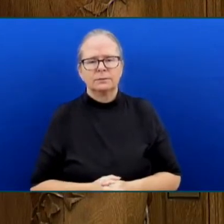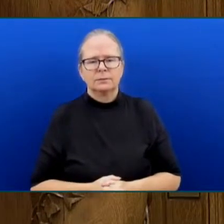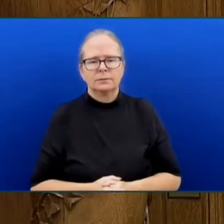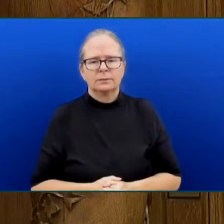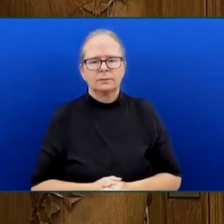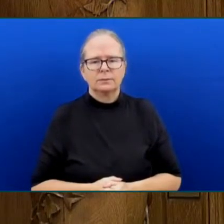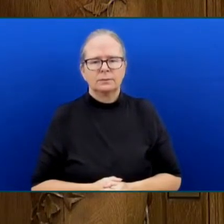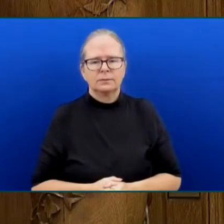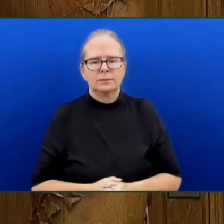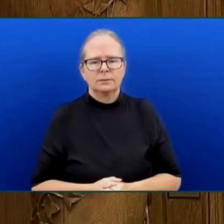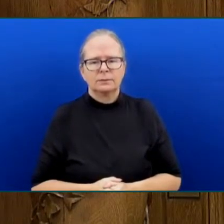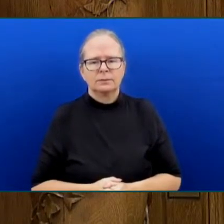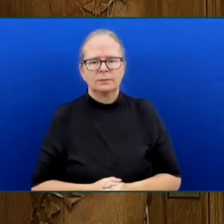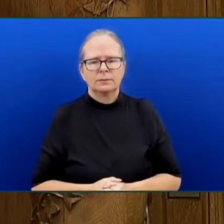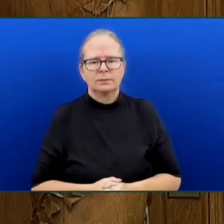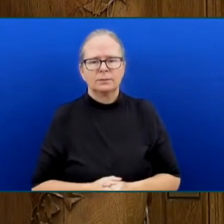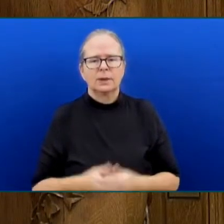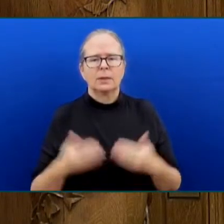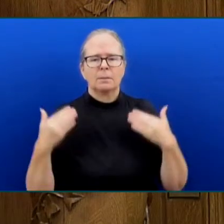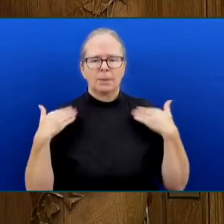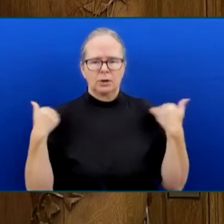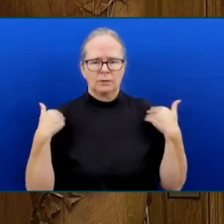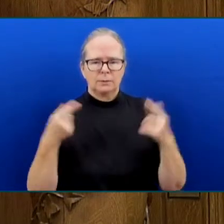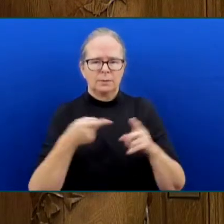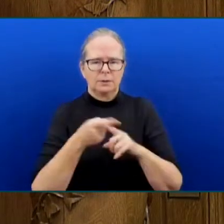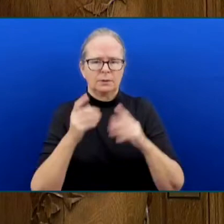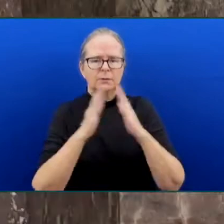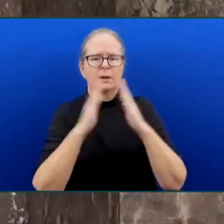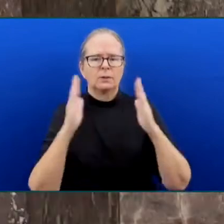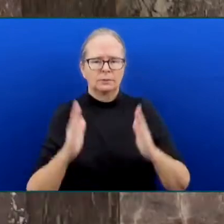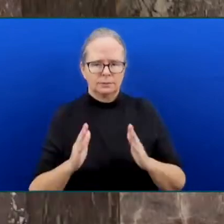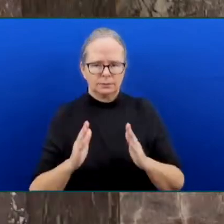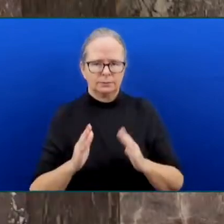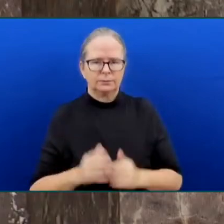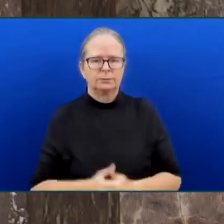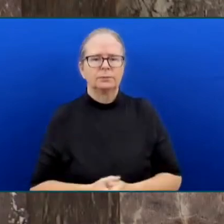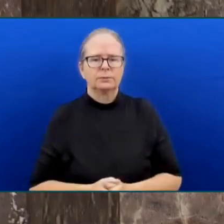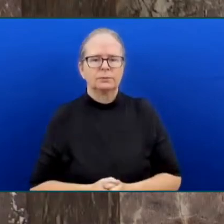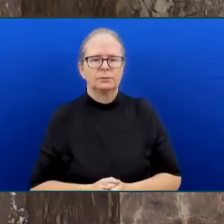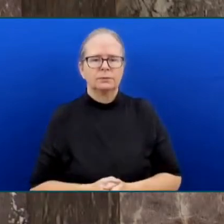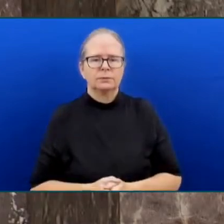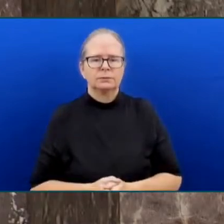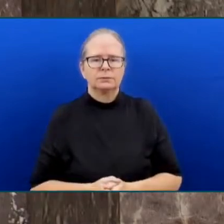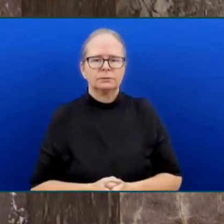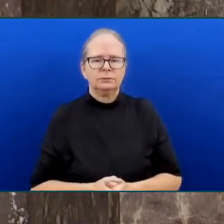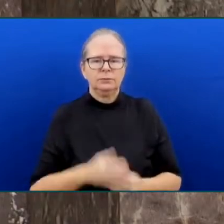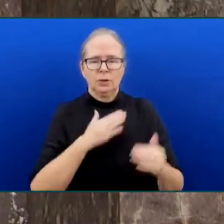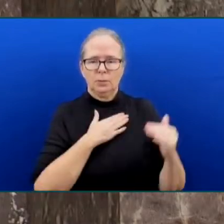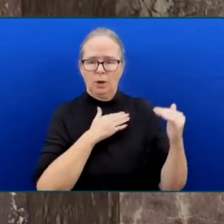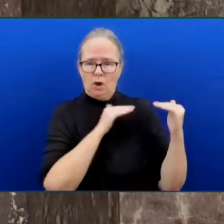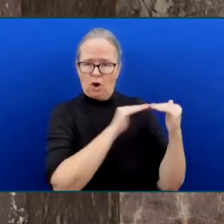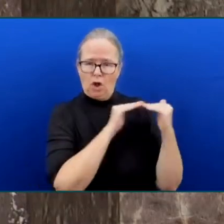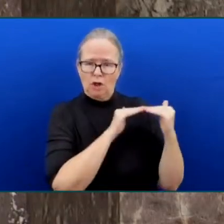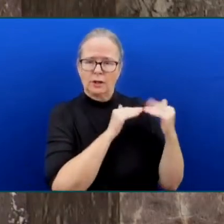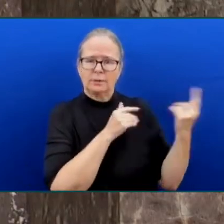Minister of Housing. Thank you so much, Honourable Speaker. And my colleagues have already shared some of the initiatives that we're doing to ensure that people have